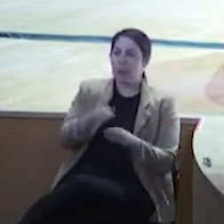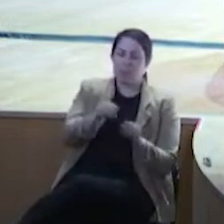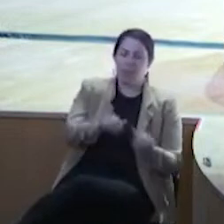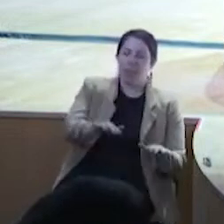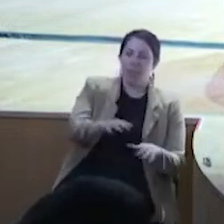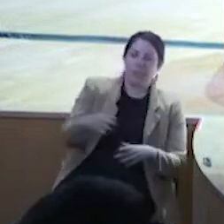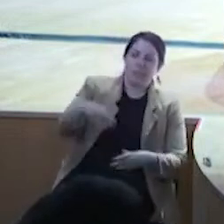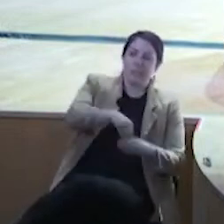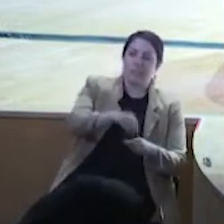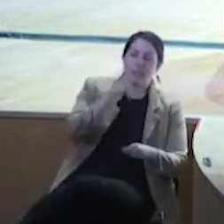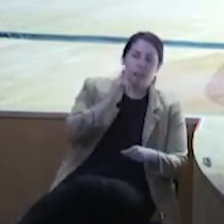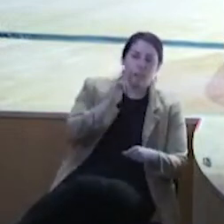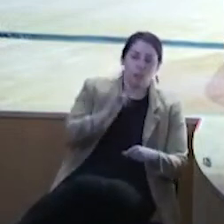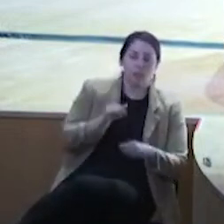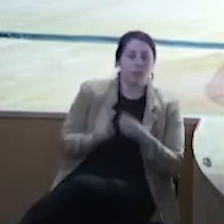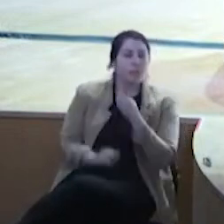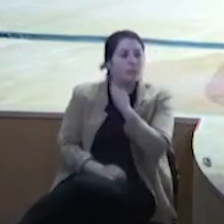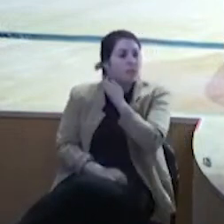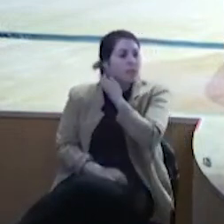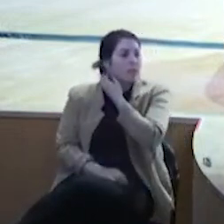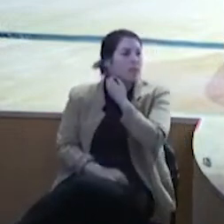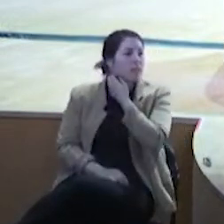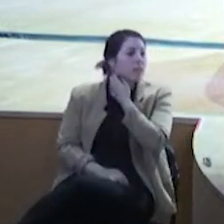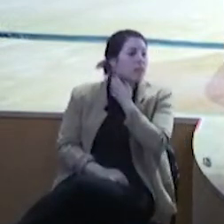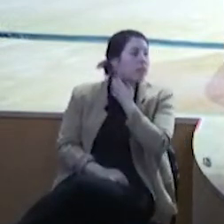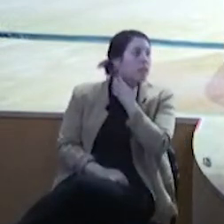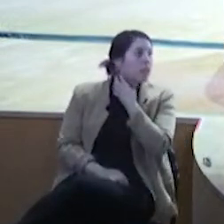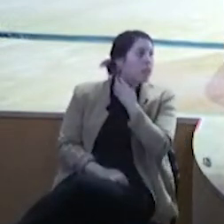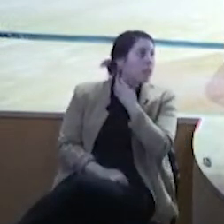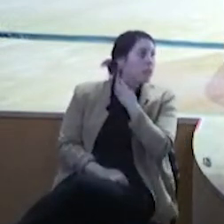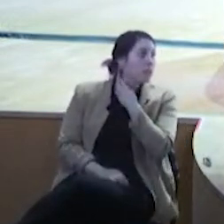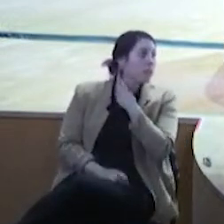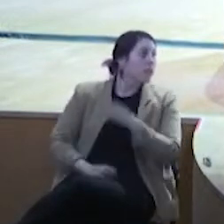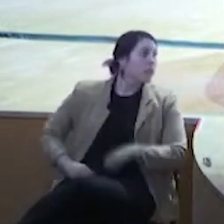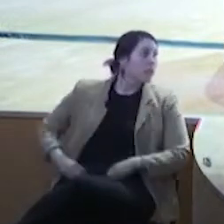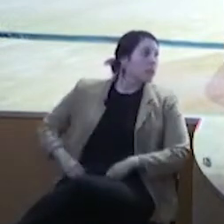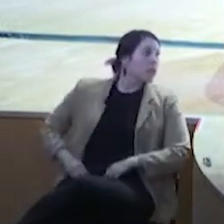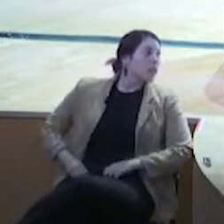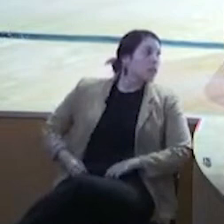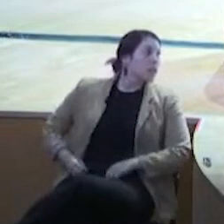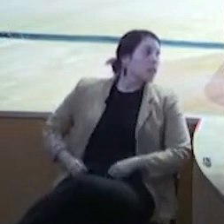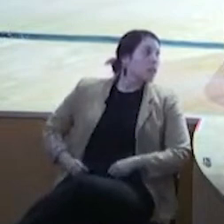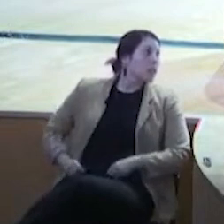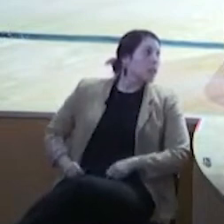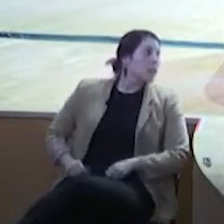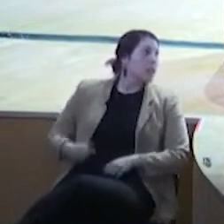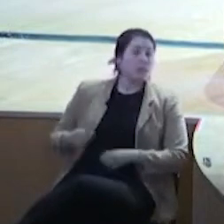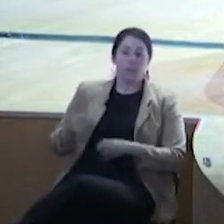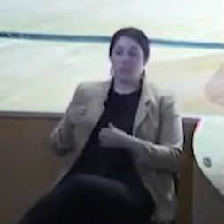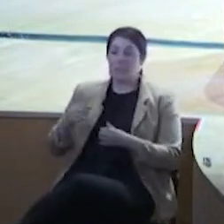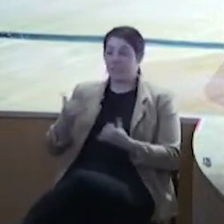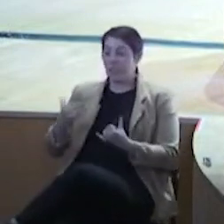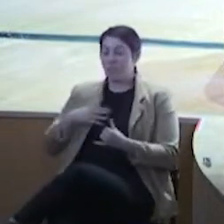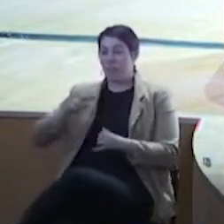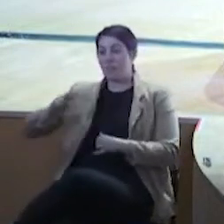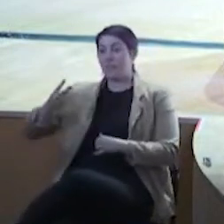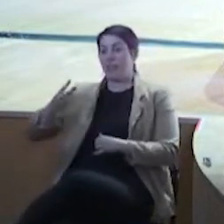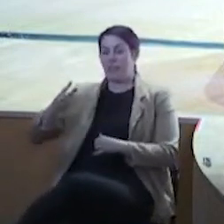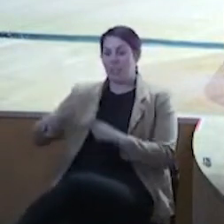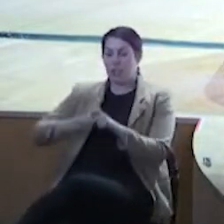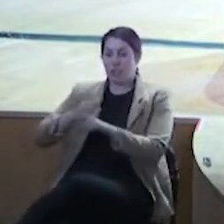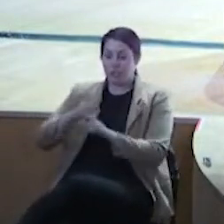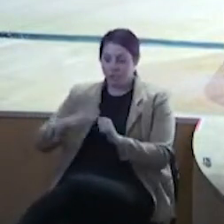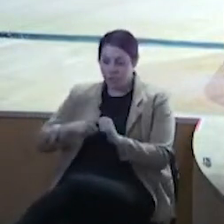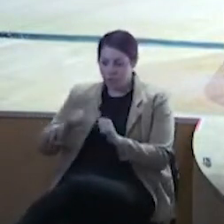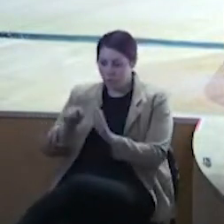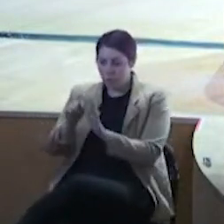So I am in my second year of my first year term as chairwoman. Again,